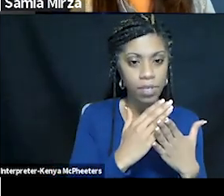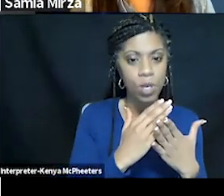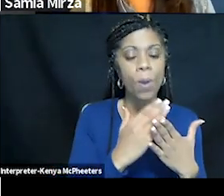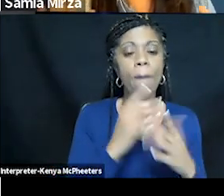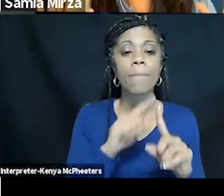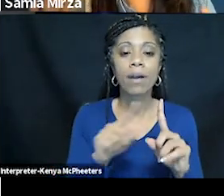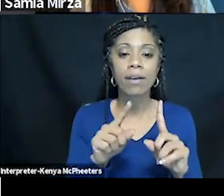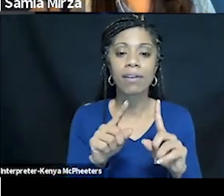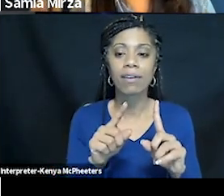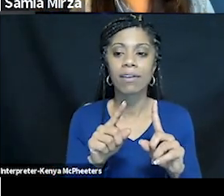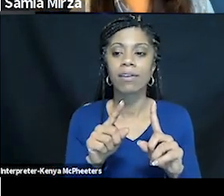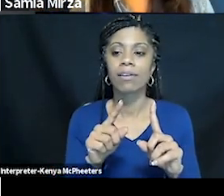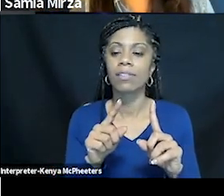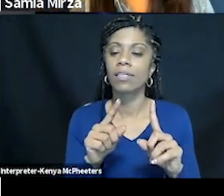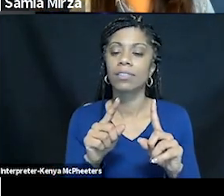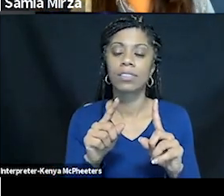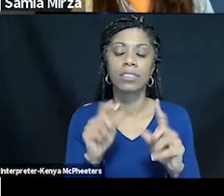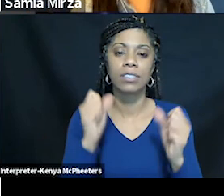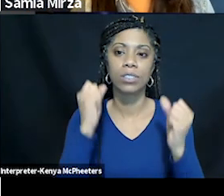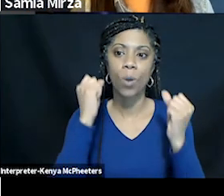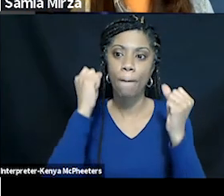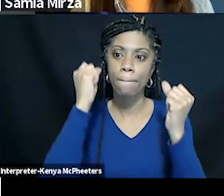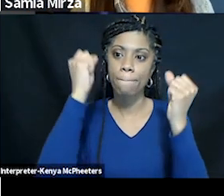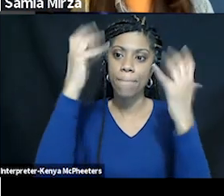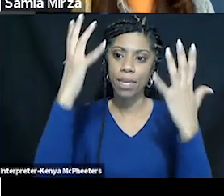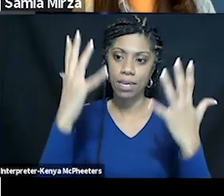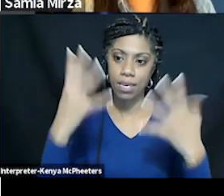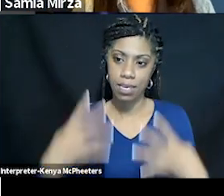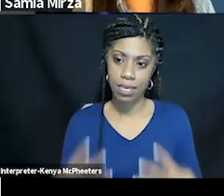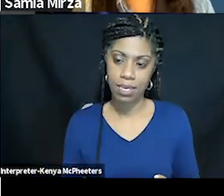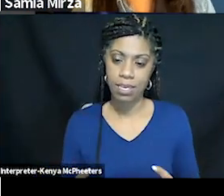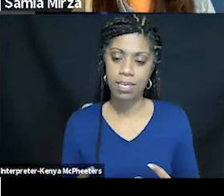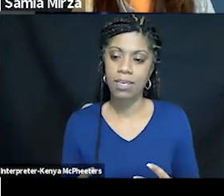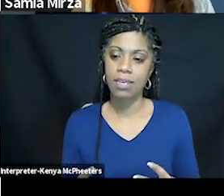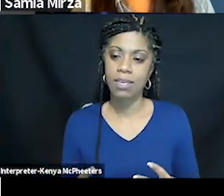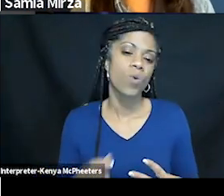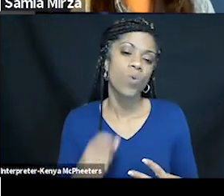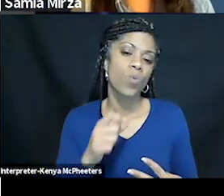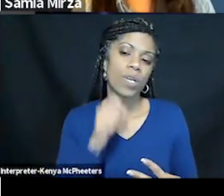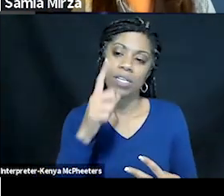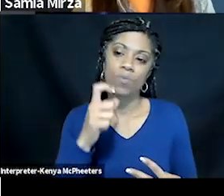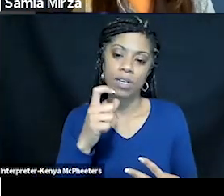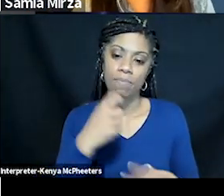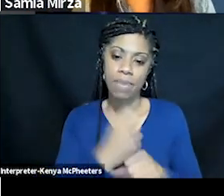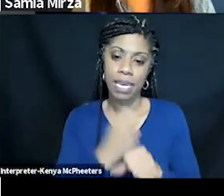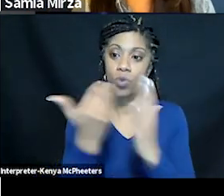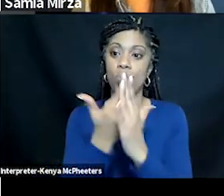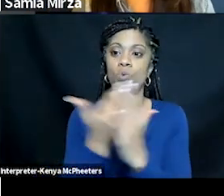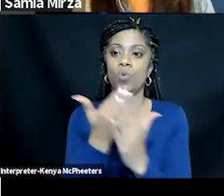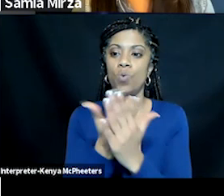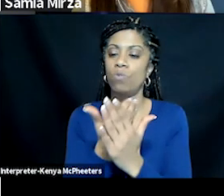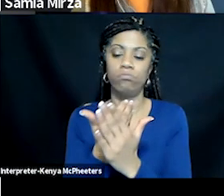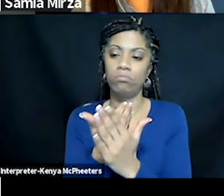there's so many resources out there. There's not a lack of. So we didn't want to have to create brand new resources. What we really wanted to do